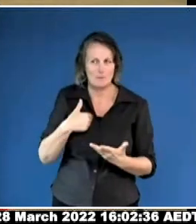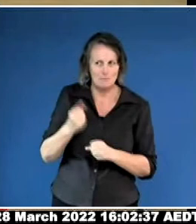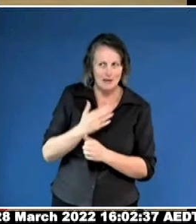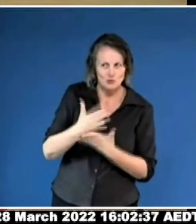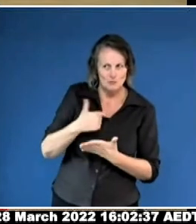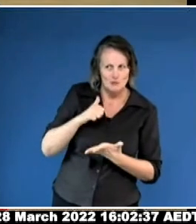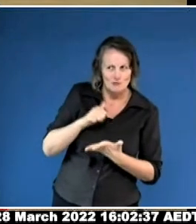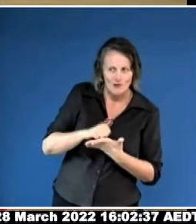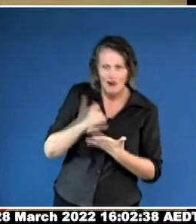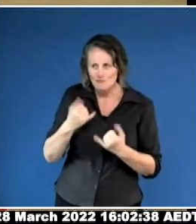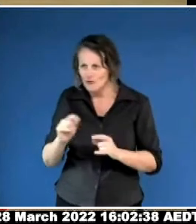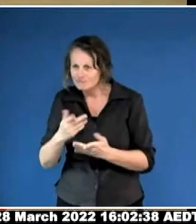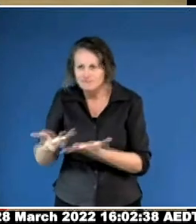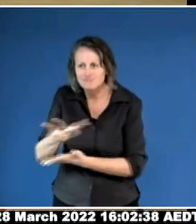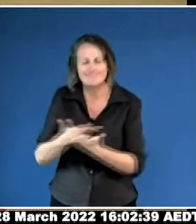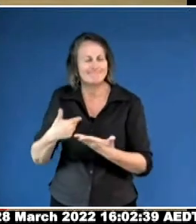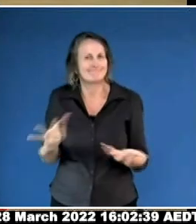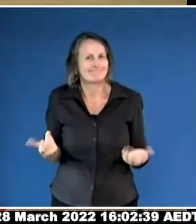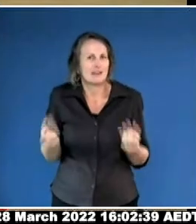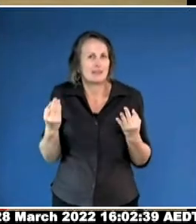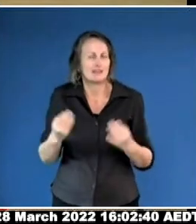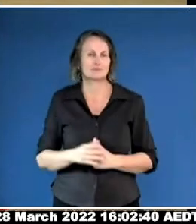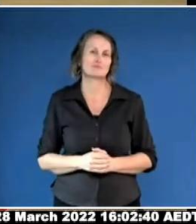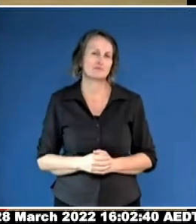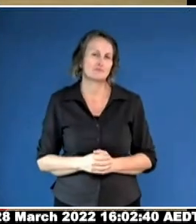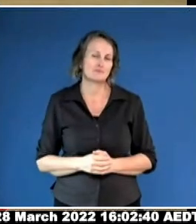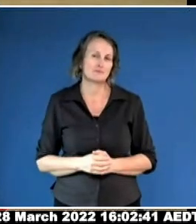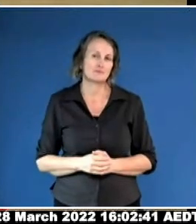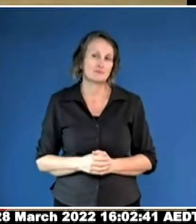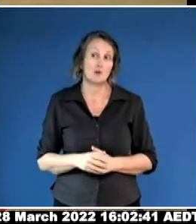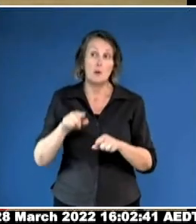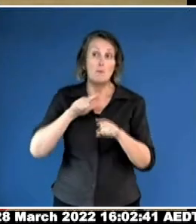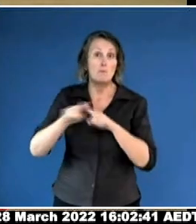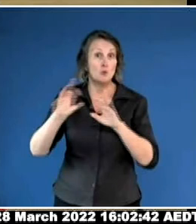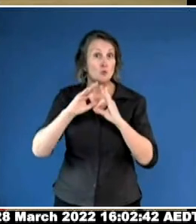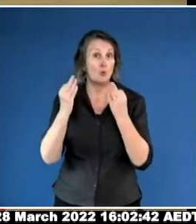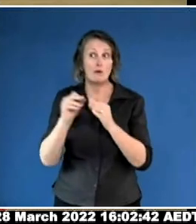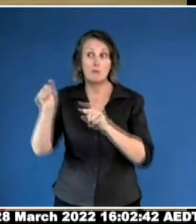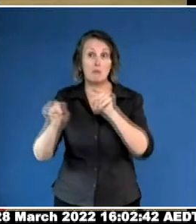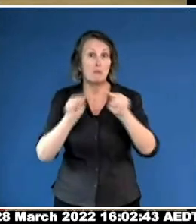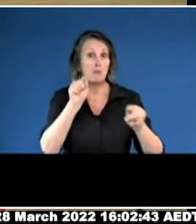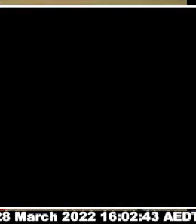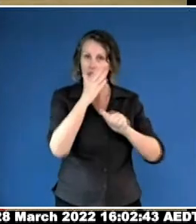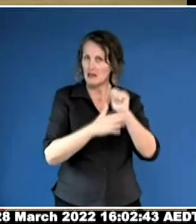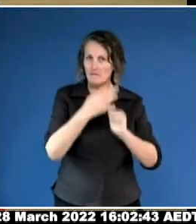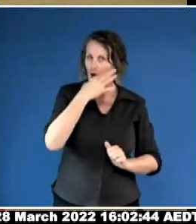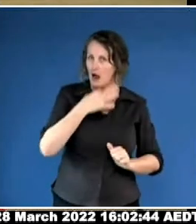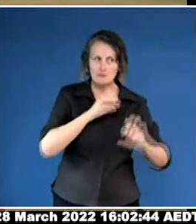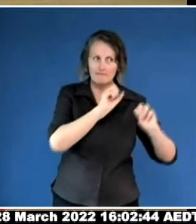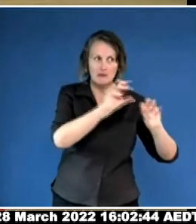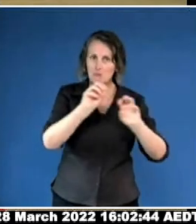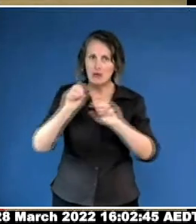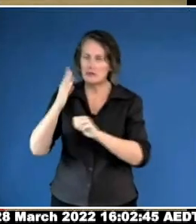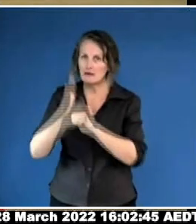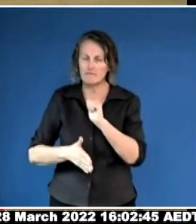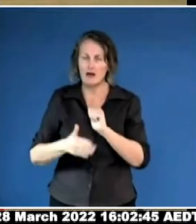Critical feedback about services is not something that is actively sought by most of the providers I have engaged. One agency provided me an